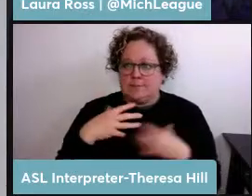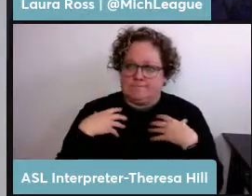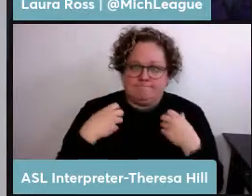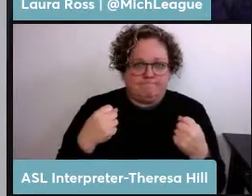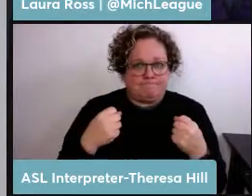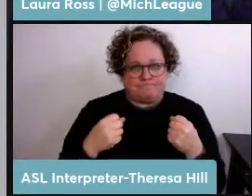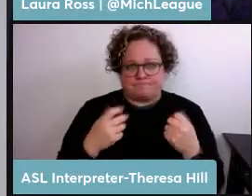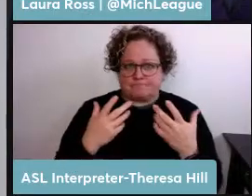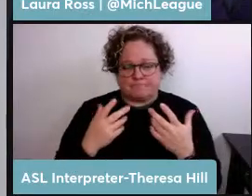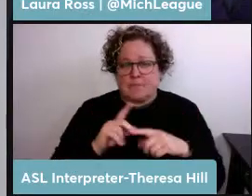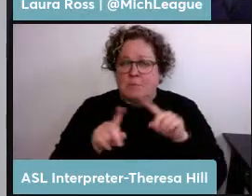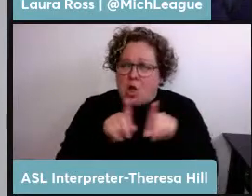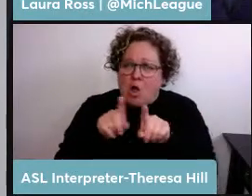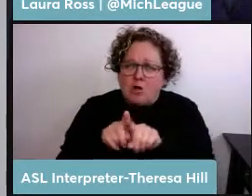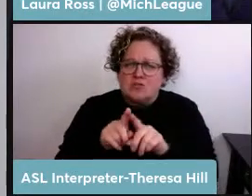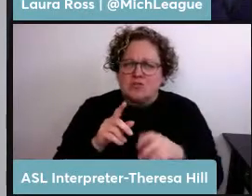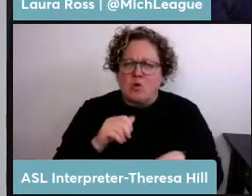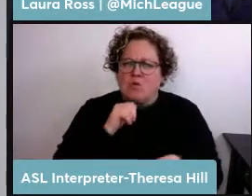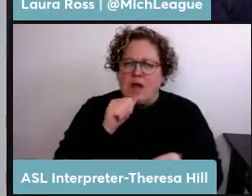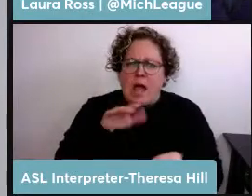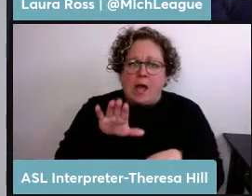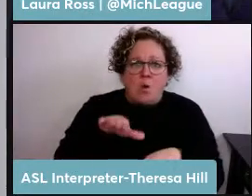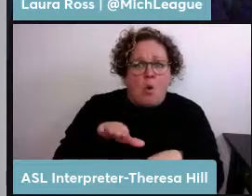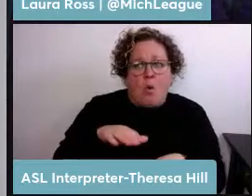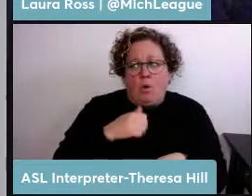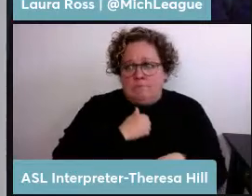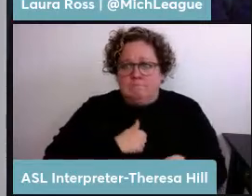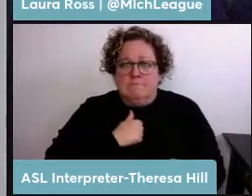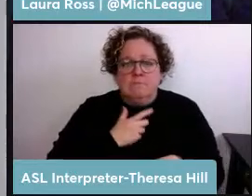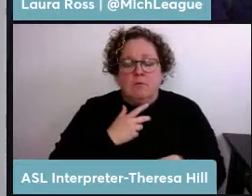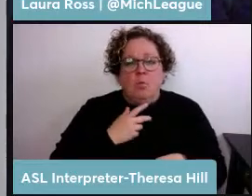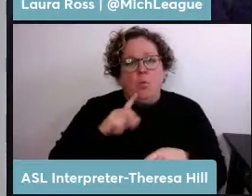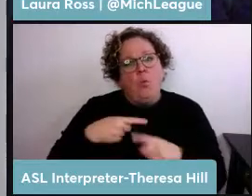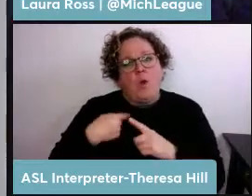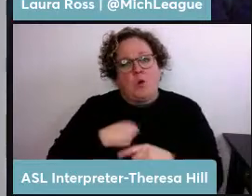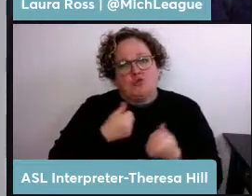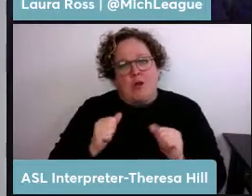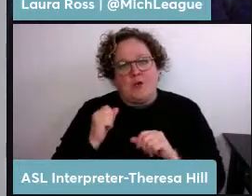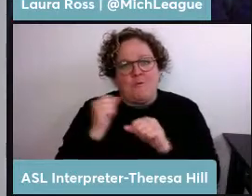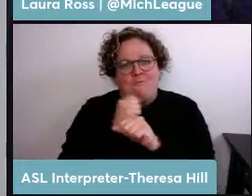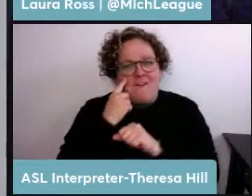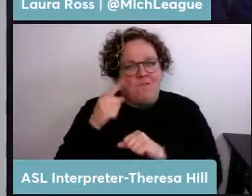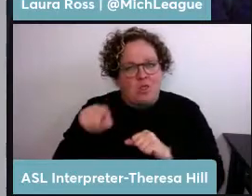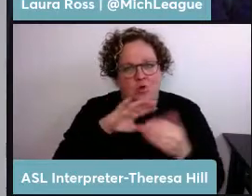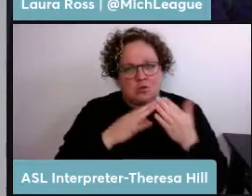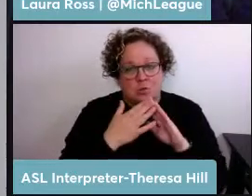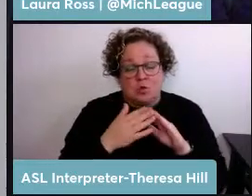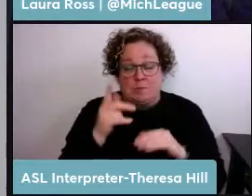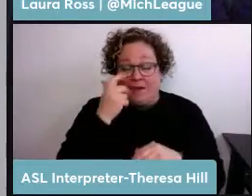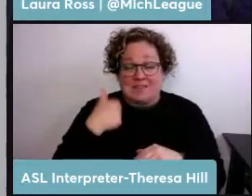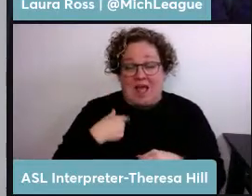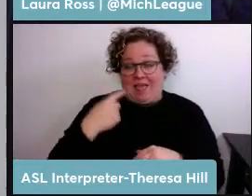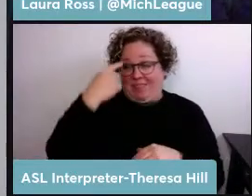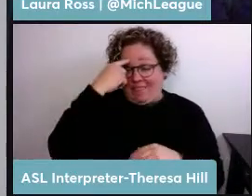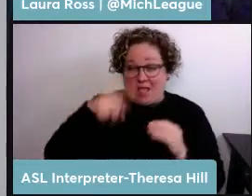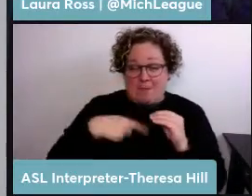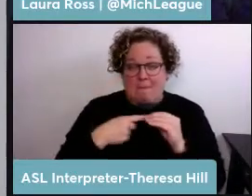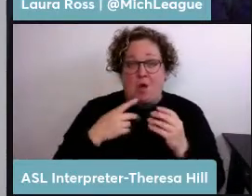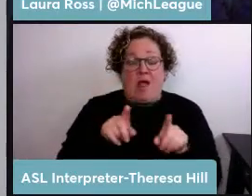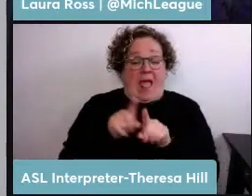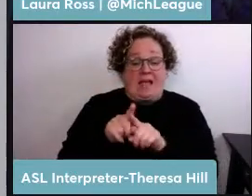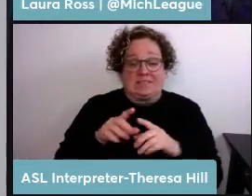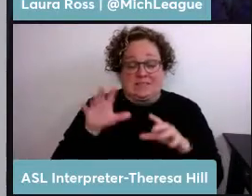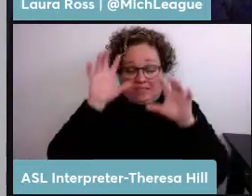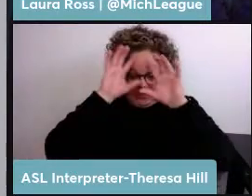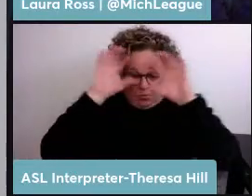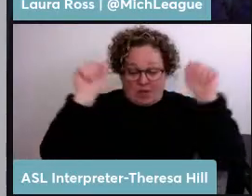be unapologetic in fighting for these communities. Because again, as I think about as the president of Demos and